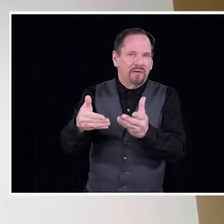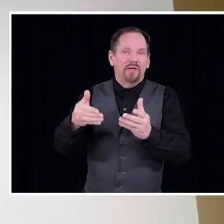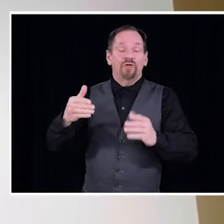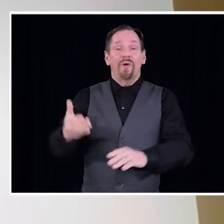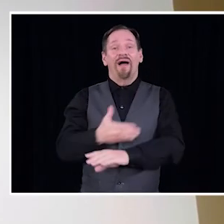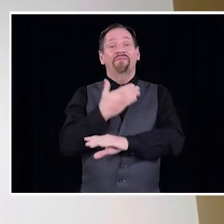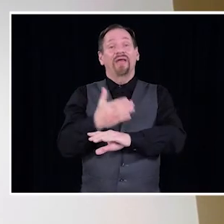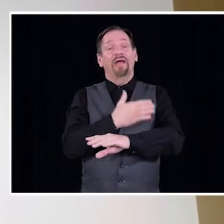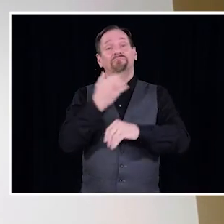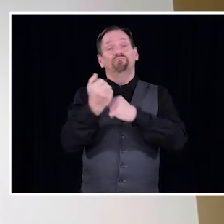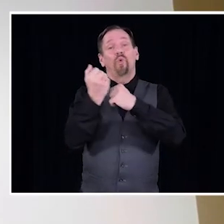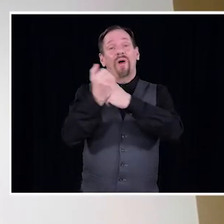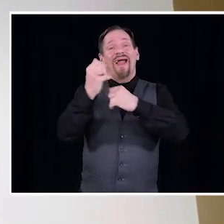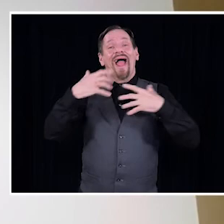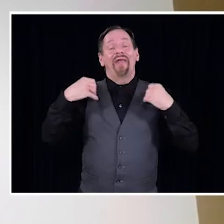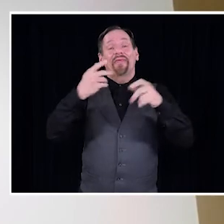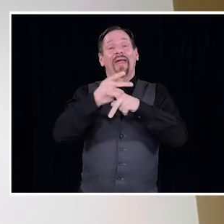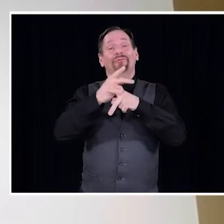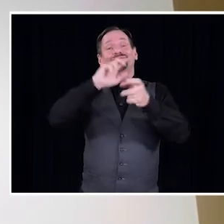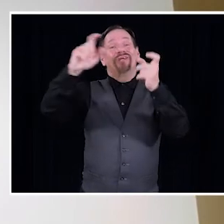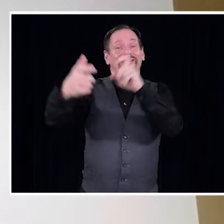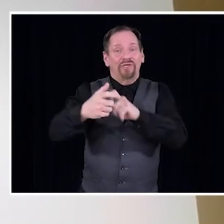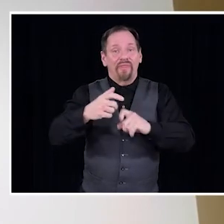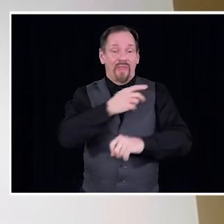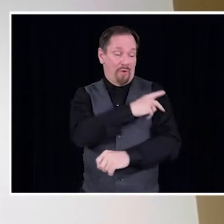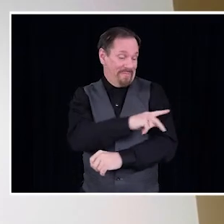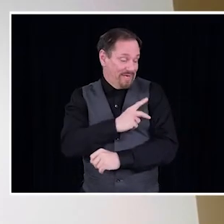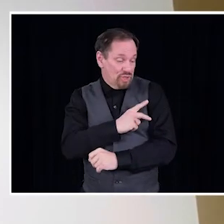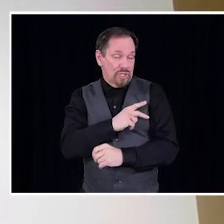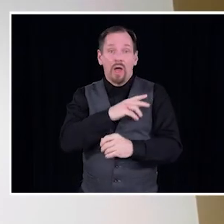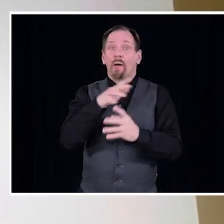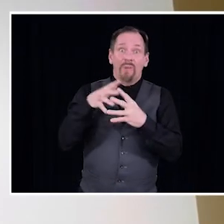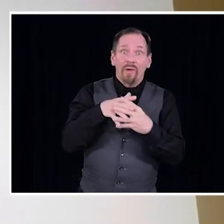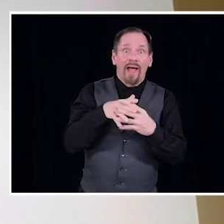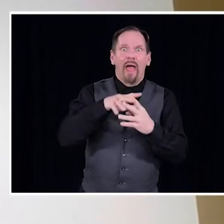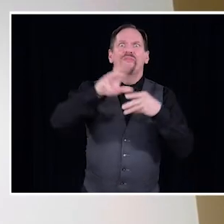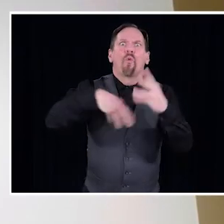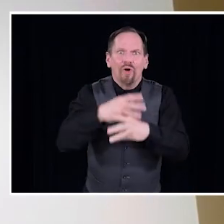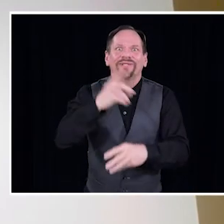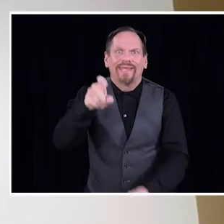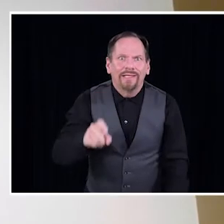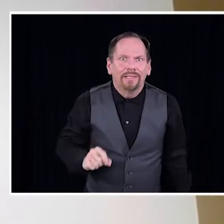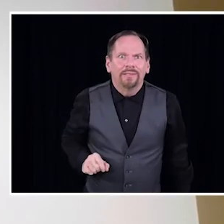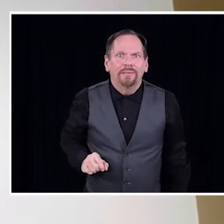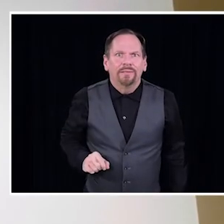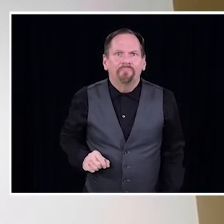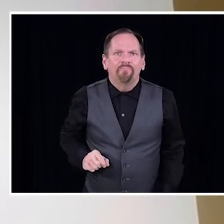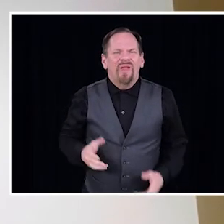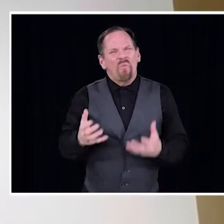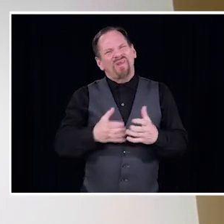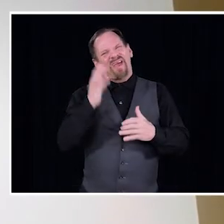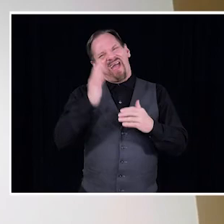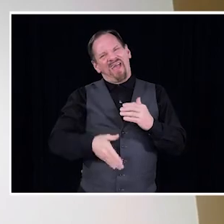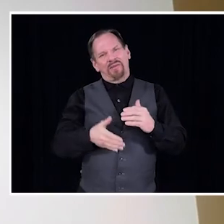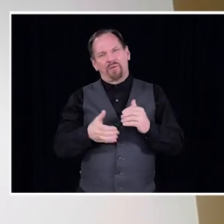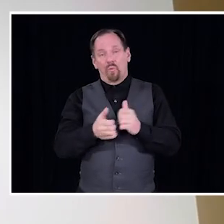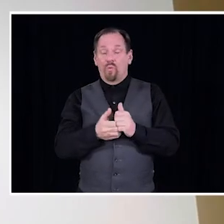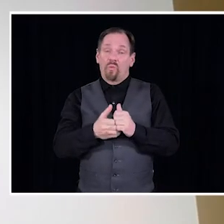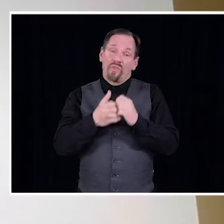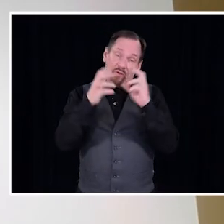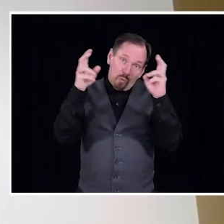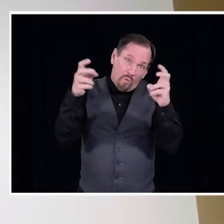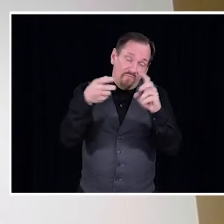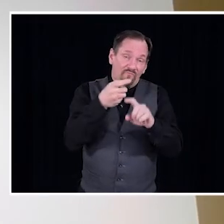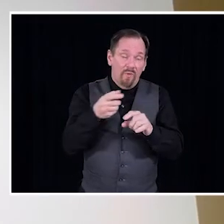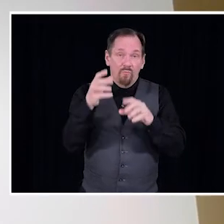changes that our patients, our country, and this world so desperately needs. I end with a quote from President Lincoln's